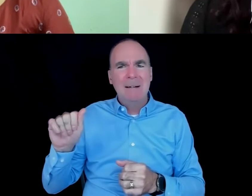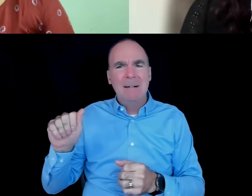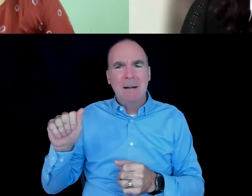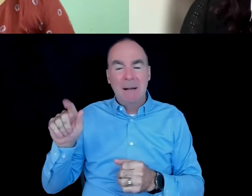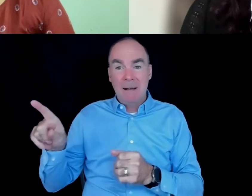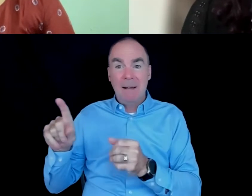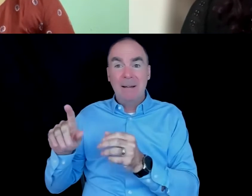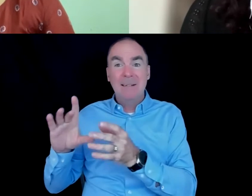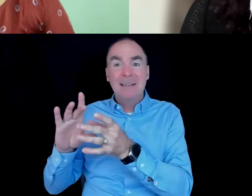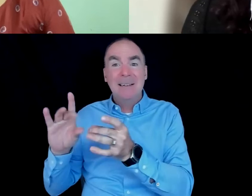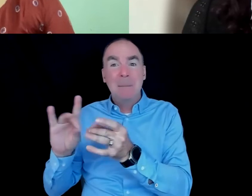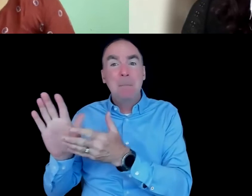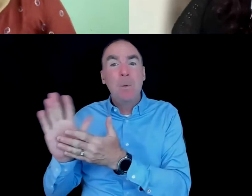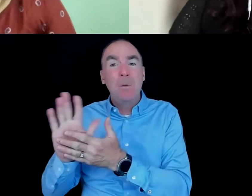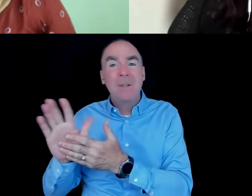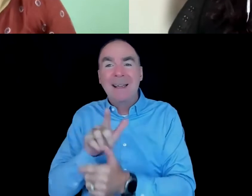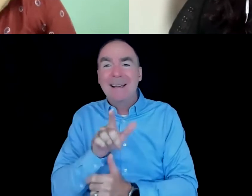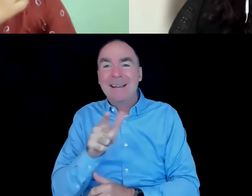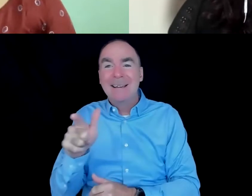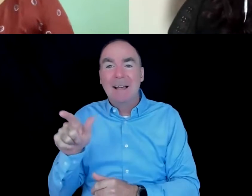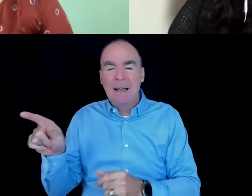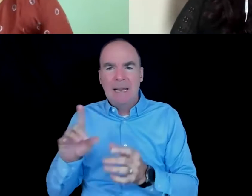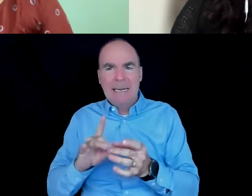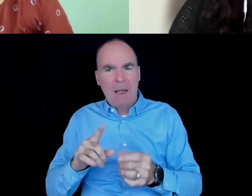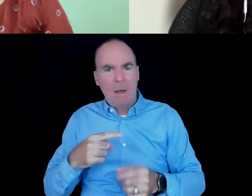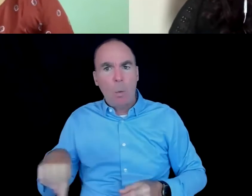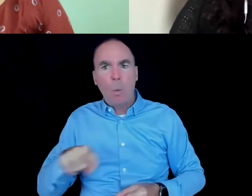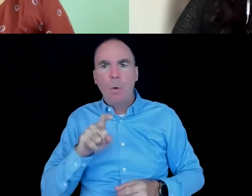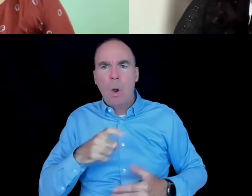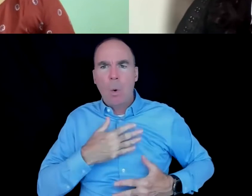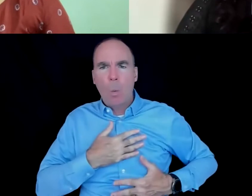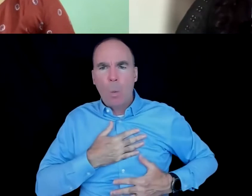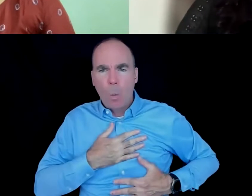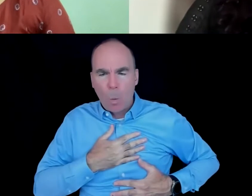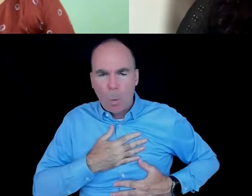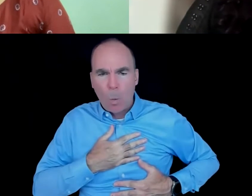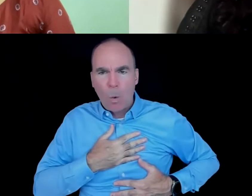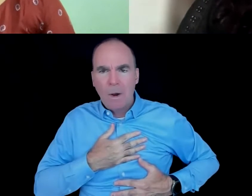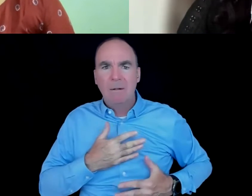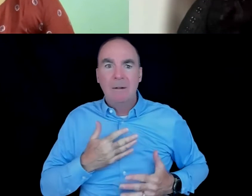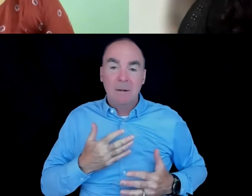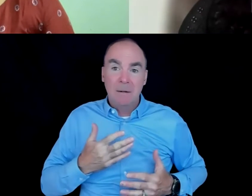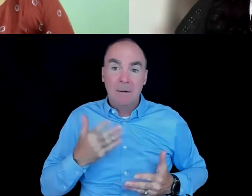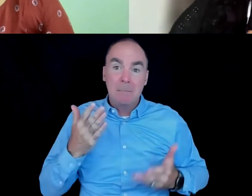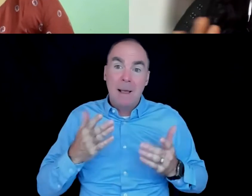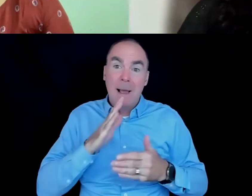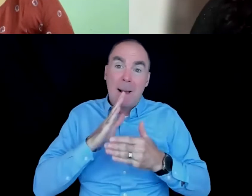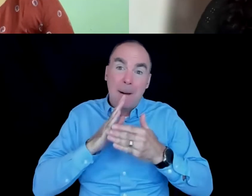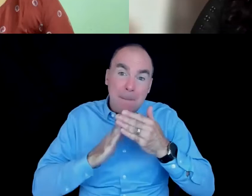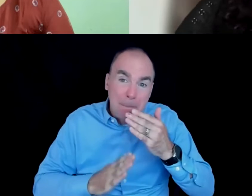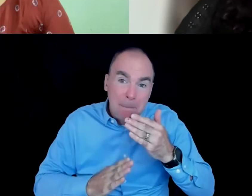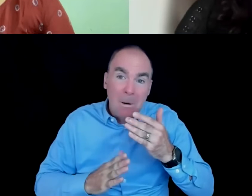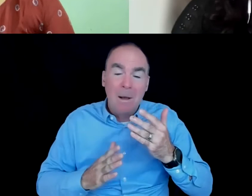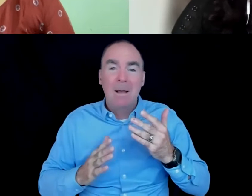component. And I think that that is something that we need to carry into our work. You know, it may look like humility, you know, going both ways across